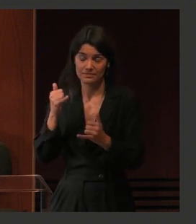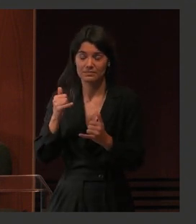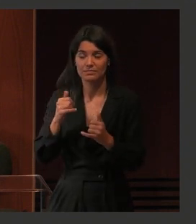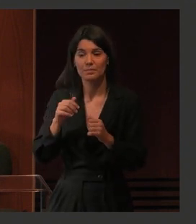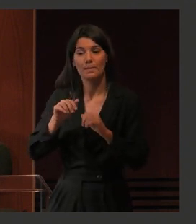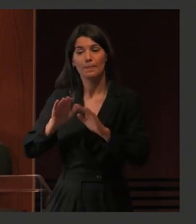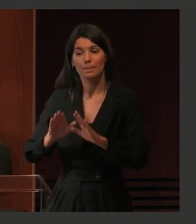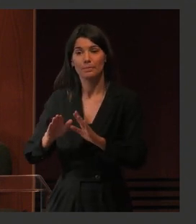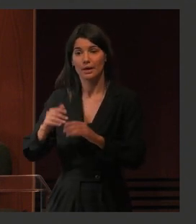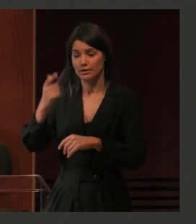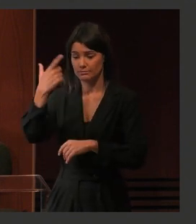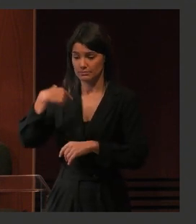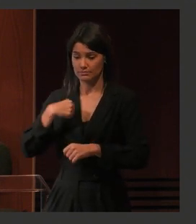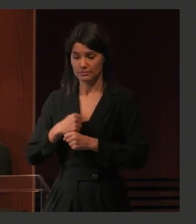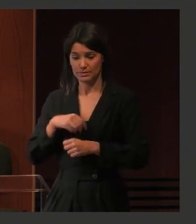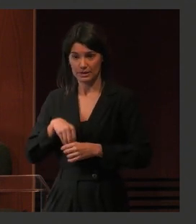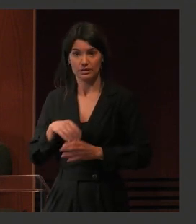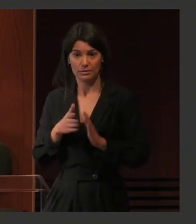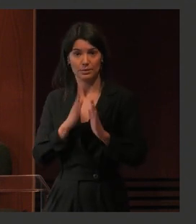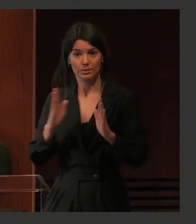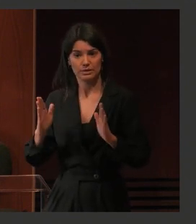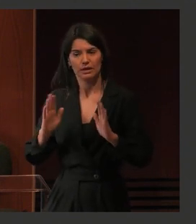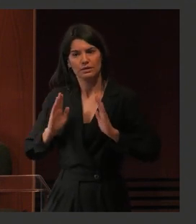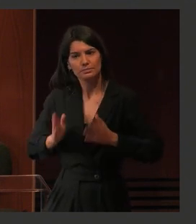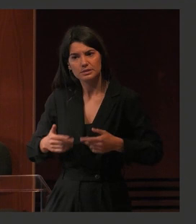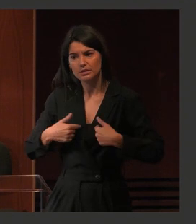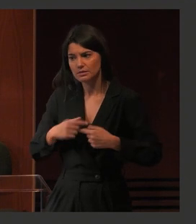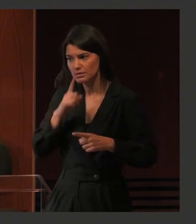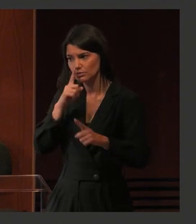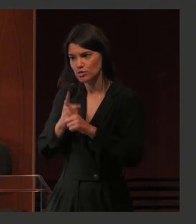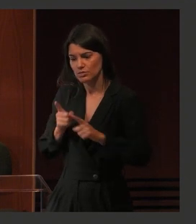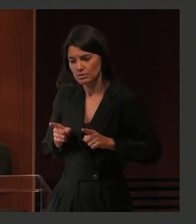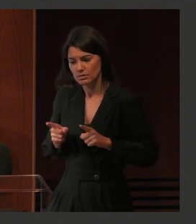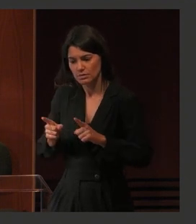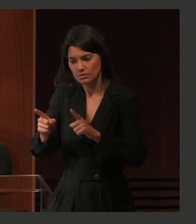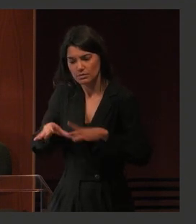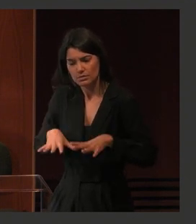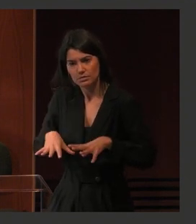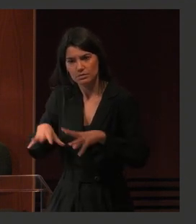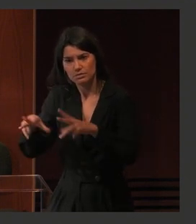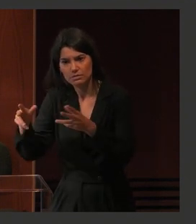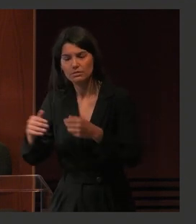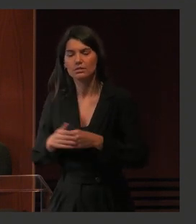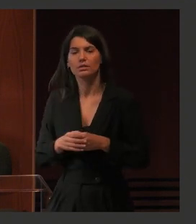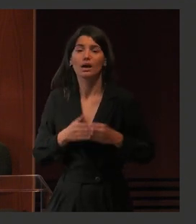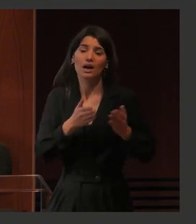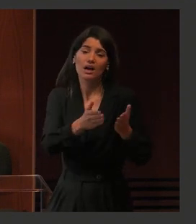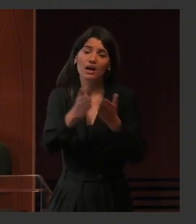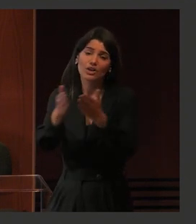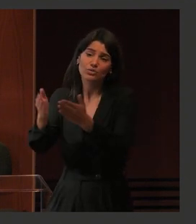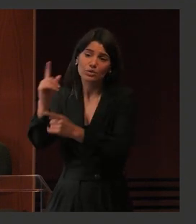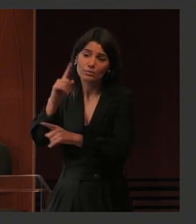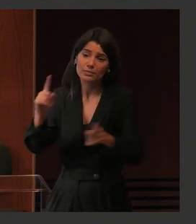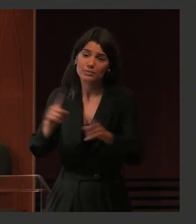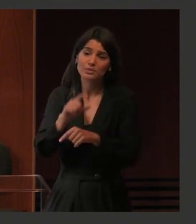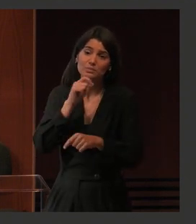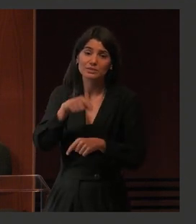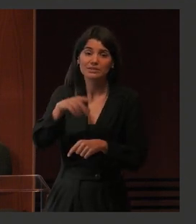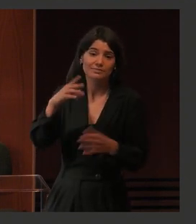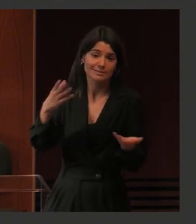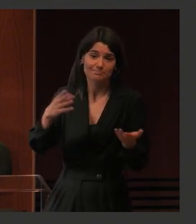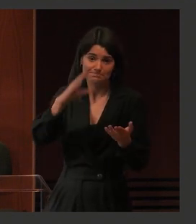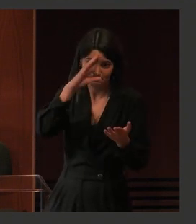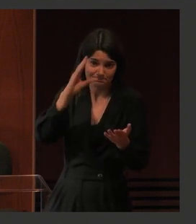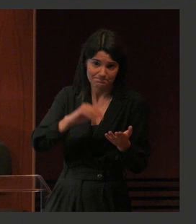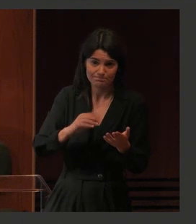progressive and has to tell the teachers as well, who perhaps don't know yet. But before that, the librarian has to know.